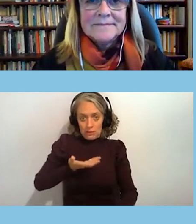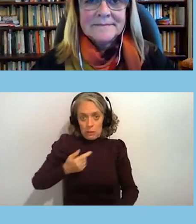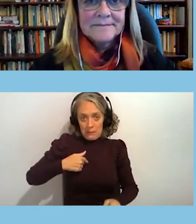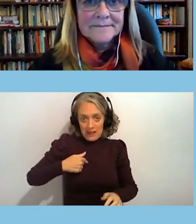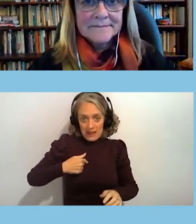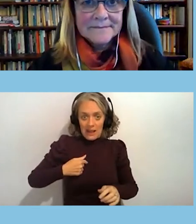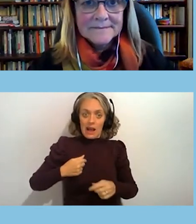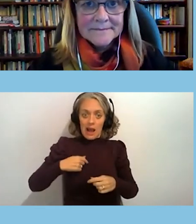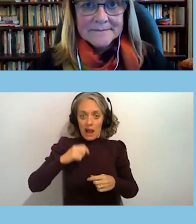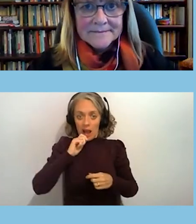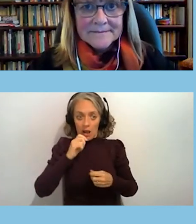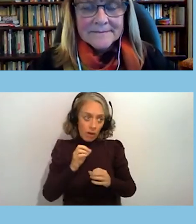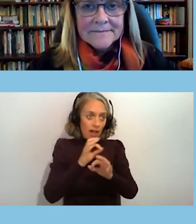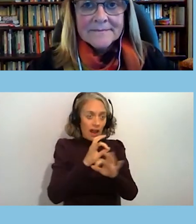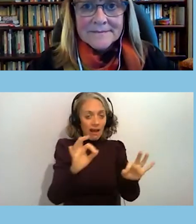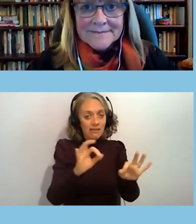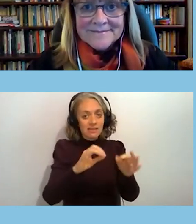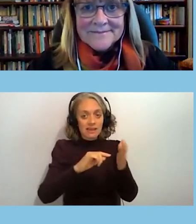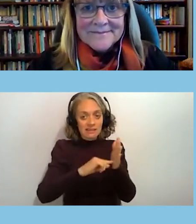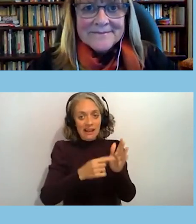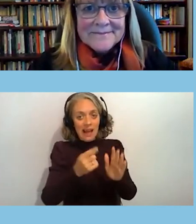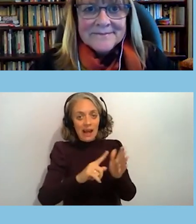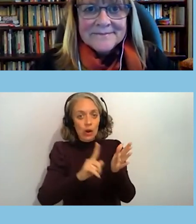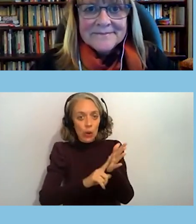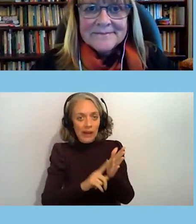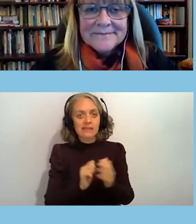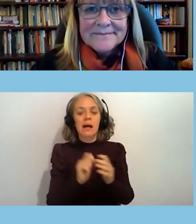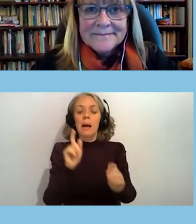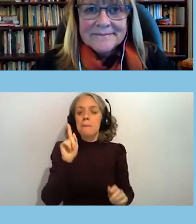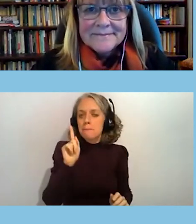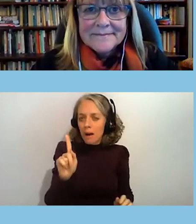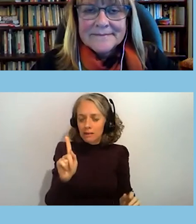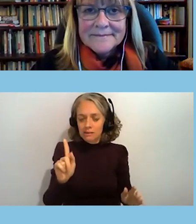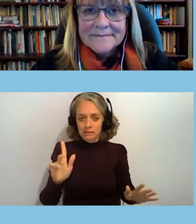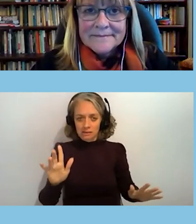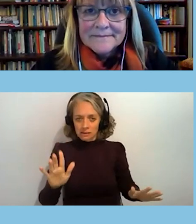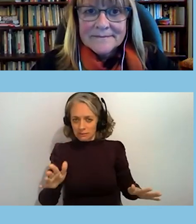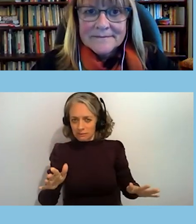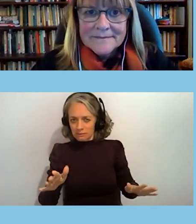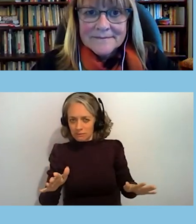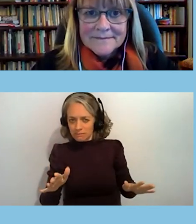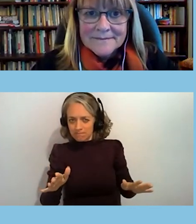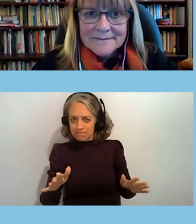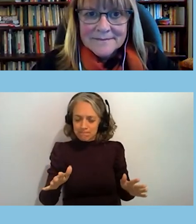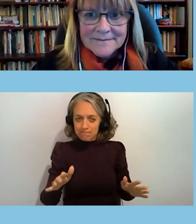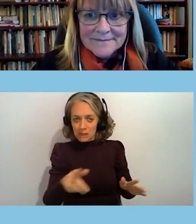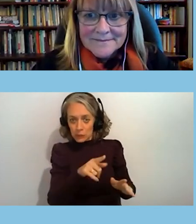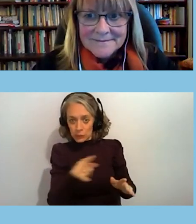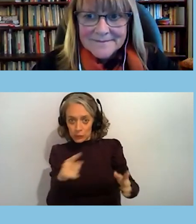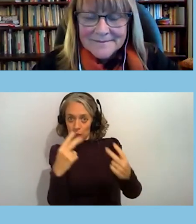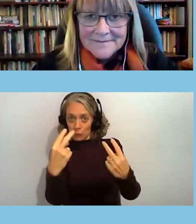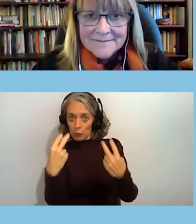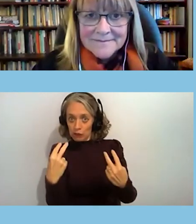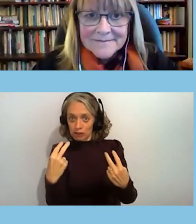them to Tanya and Louise. But maybe more immediately, to give all of you out there who are tuning into the